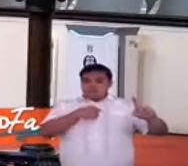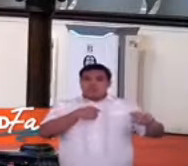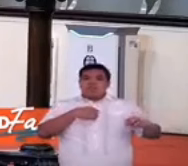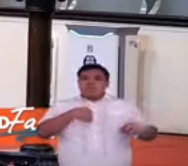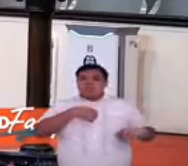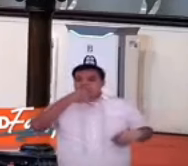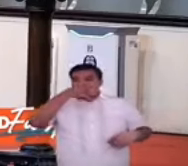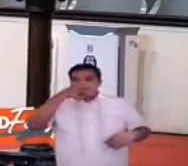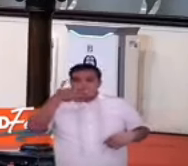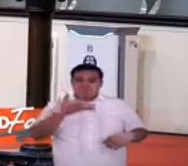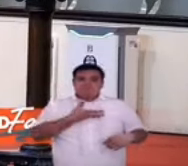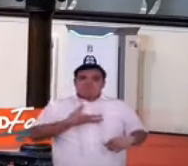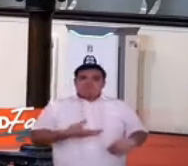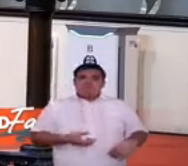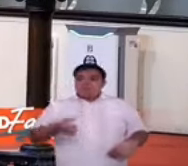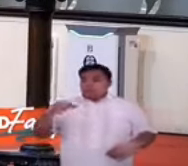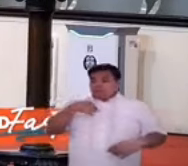have rejected him.